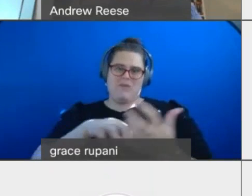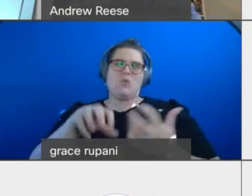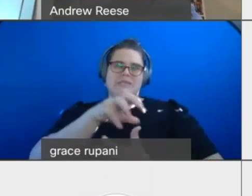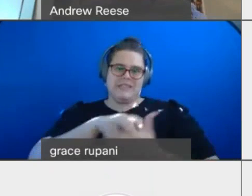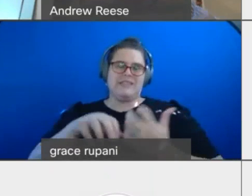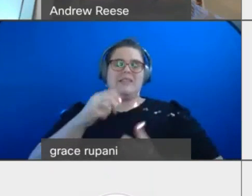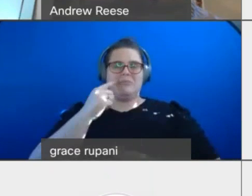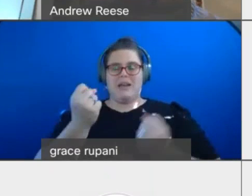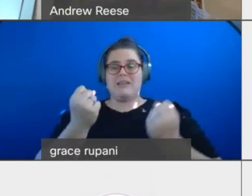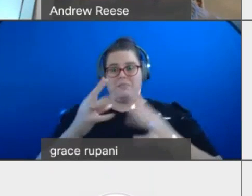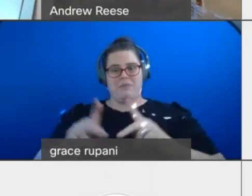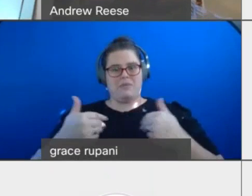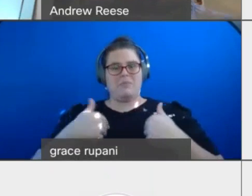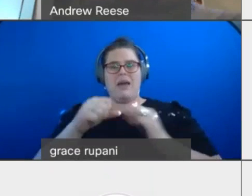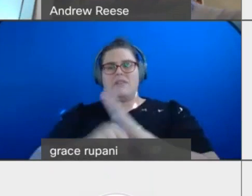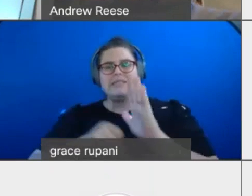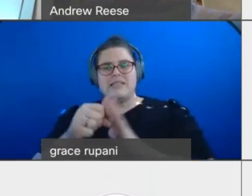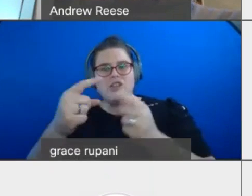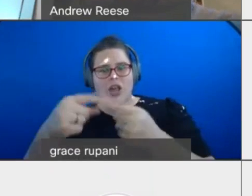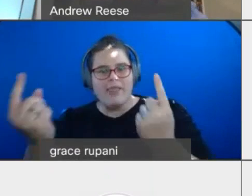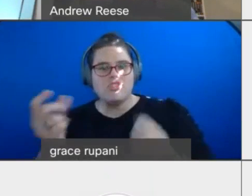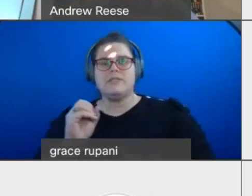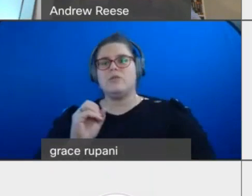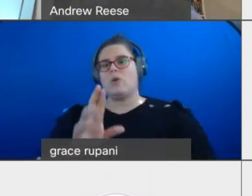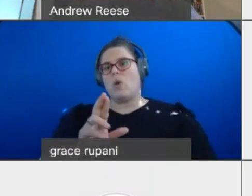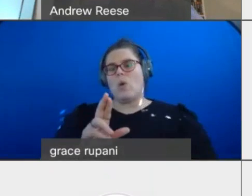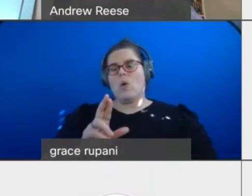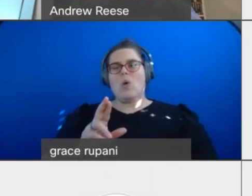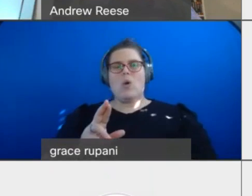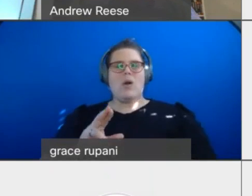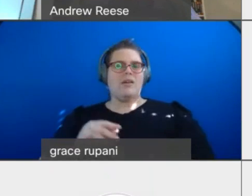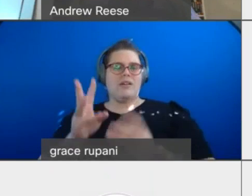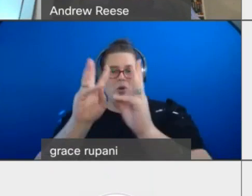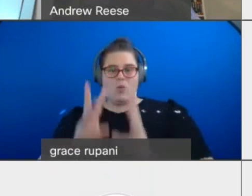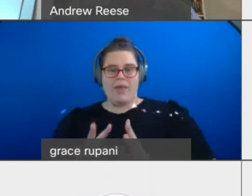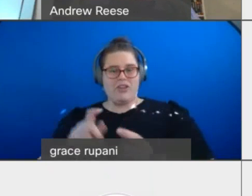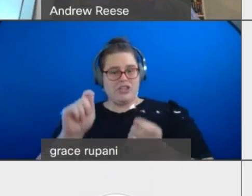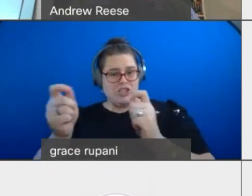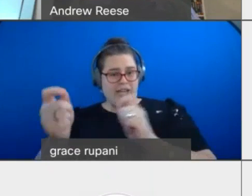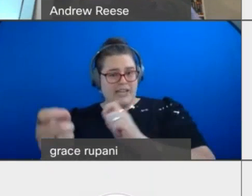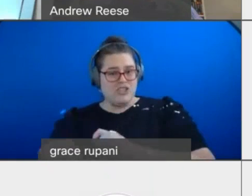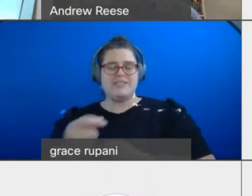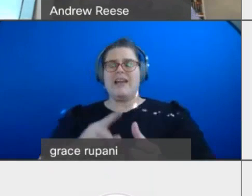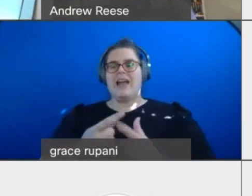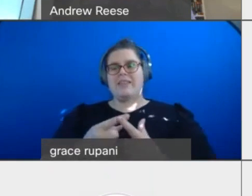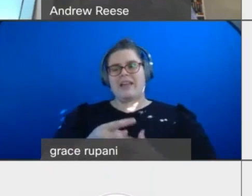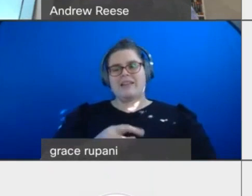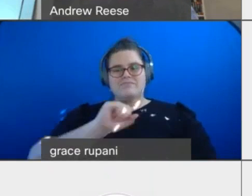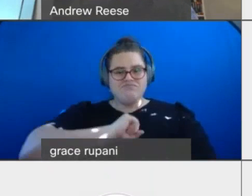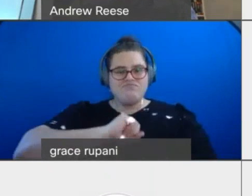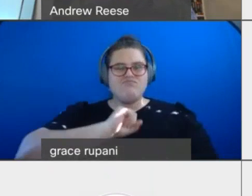are having, allergies from all the leaves down on the ground or from other things that are out there right